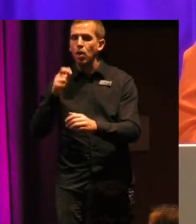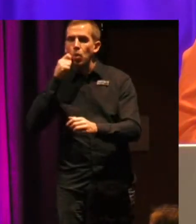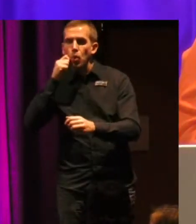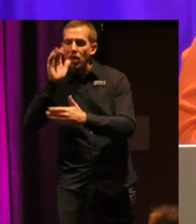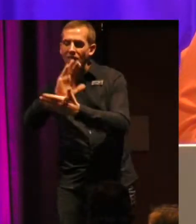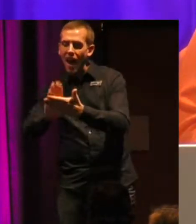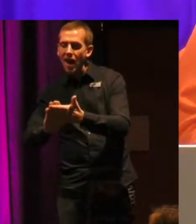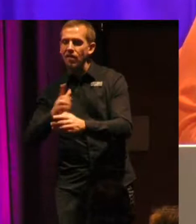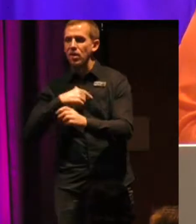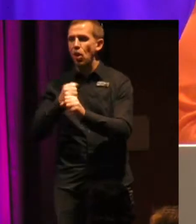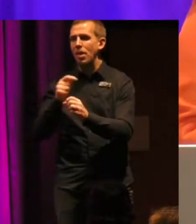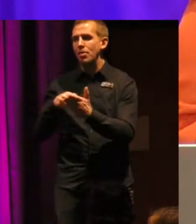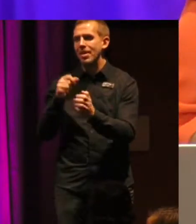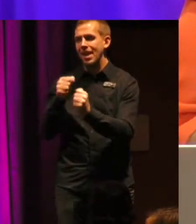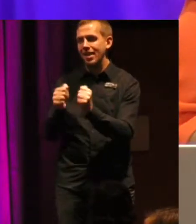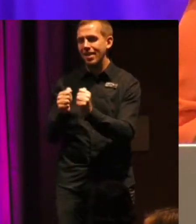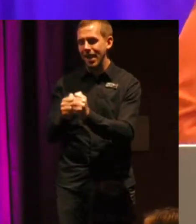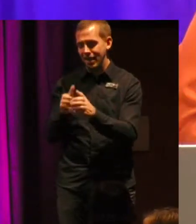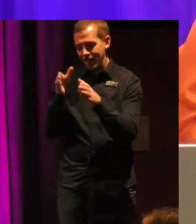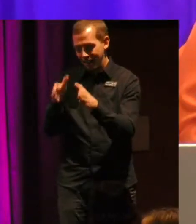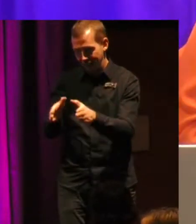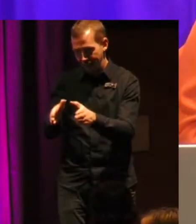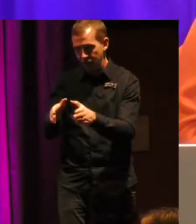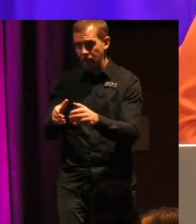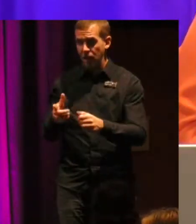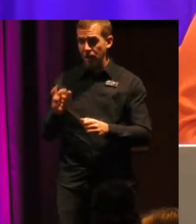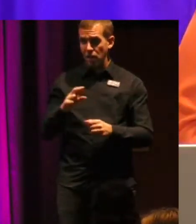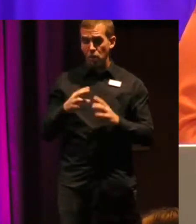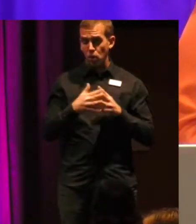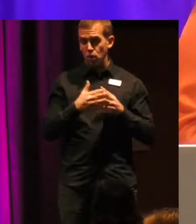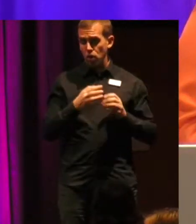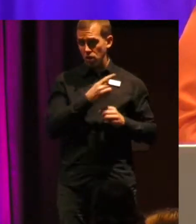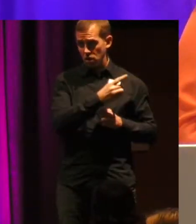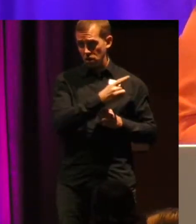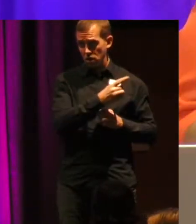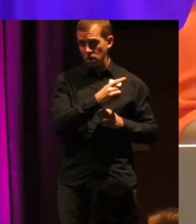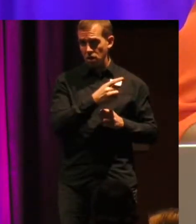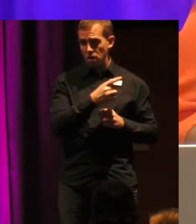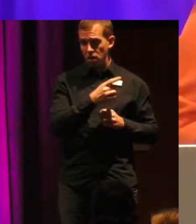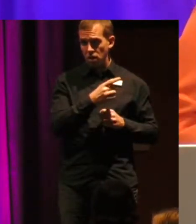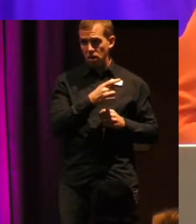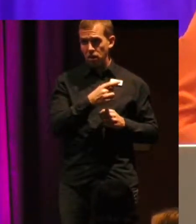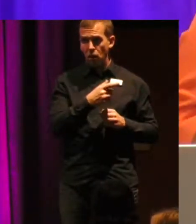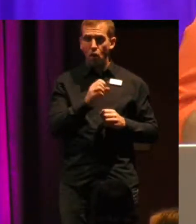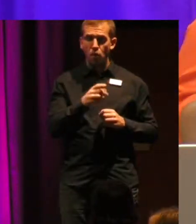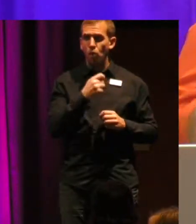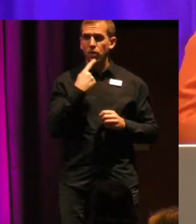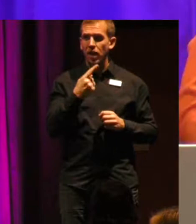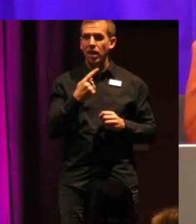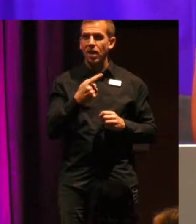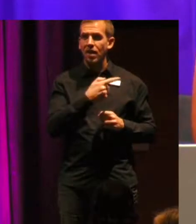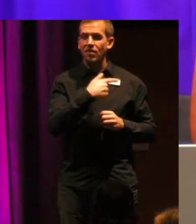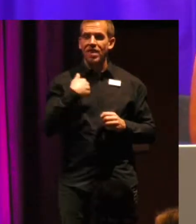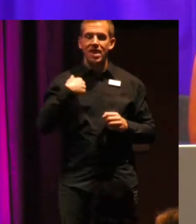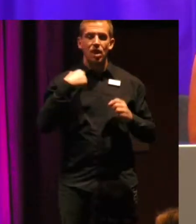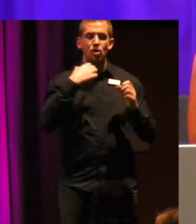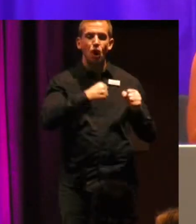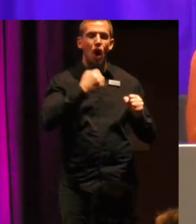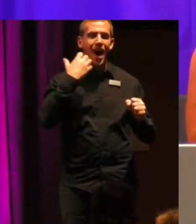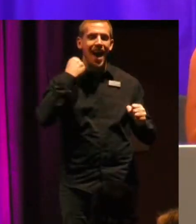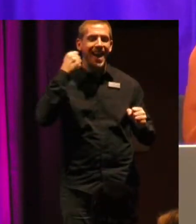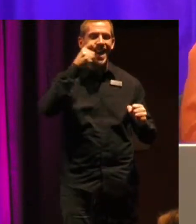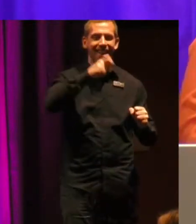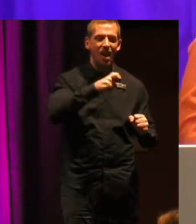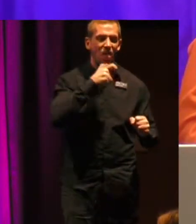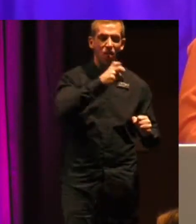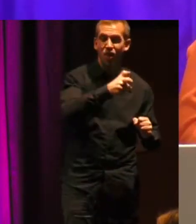number of situations where in the United States, for example, they said, we're going to hang you. And that harkens back to a time where